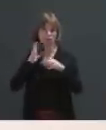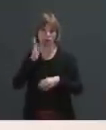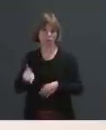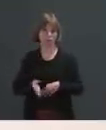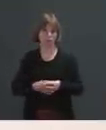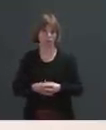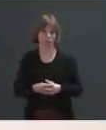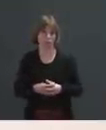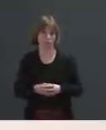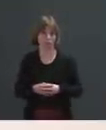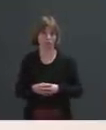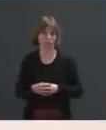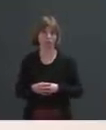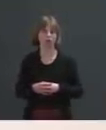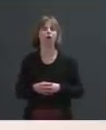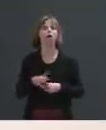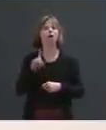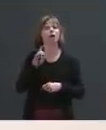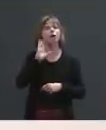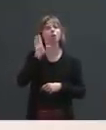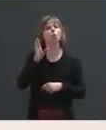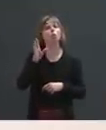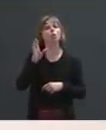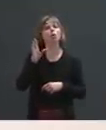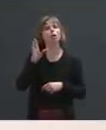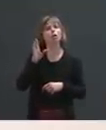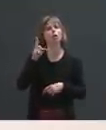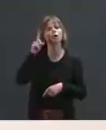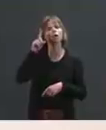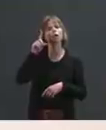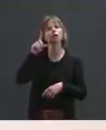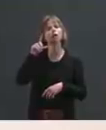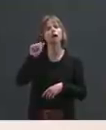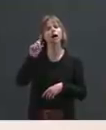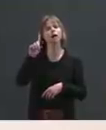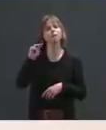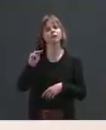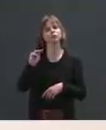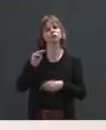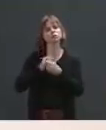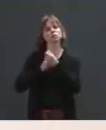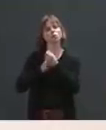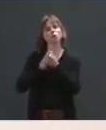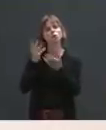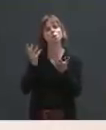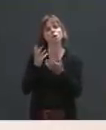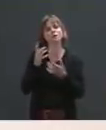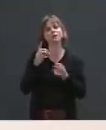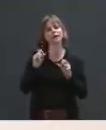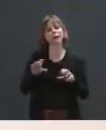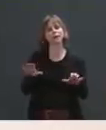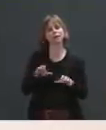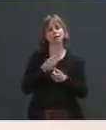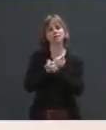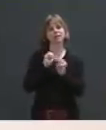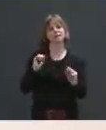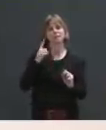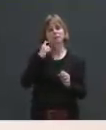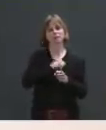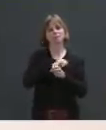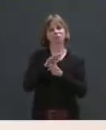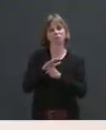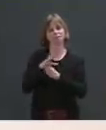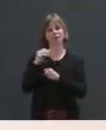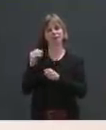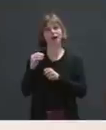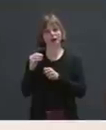the administration support, if it could be done safely because of COVID and with privacy concerns for the children in mind, would